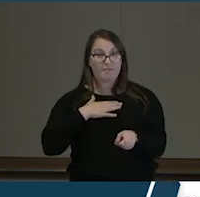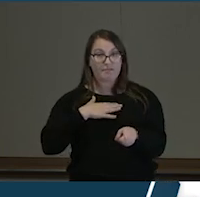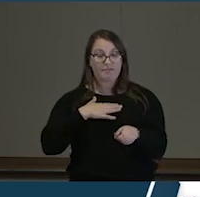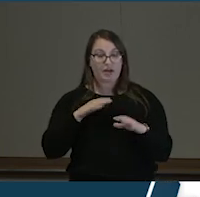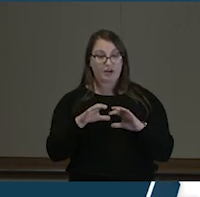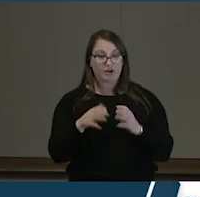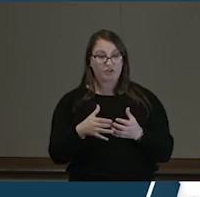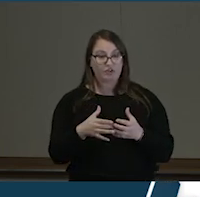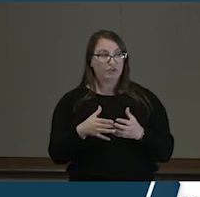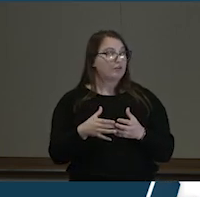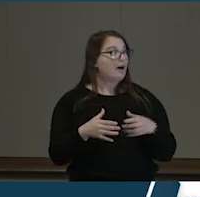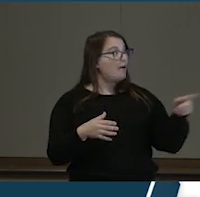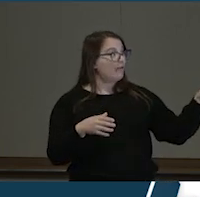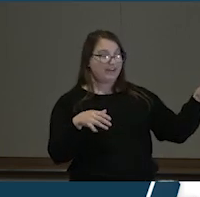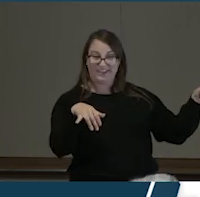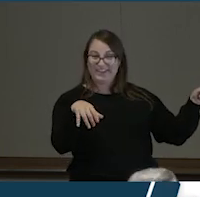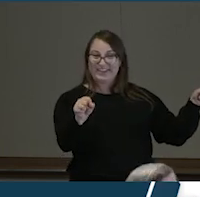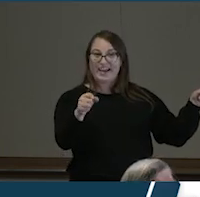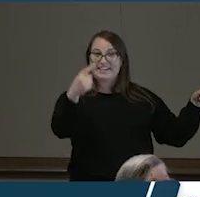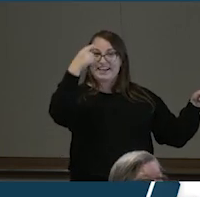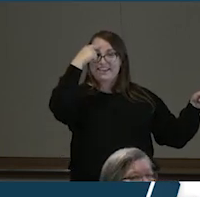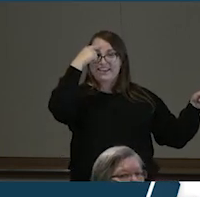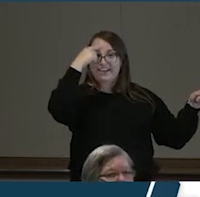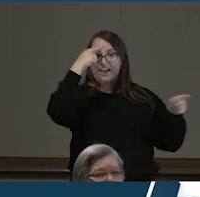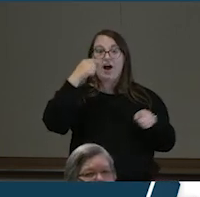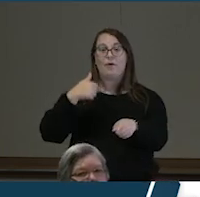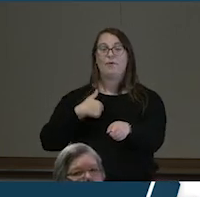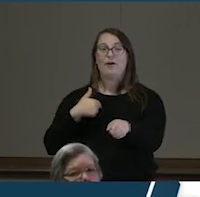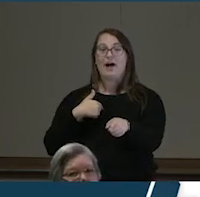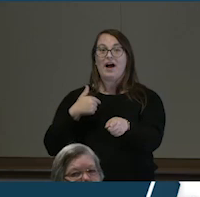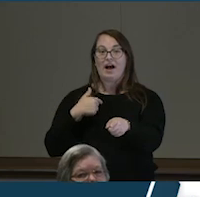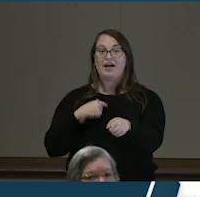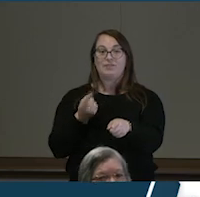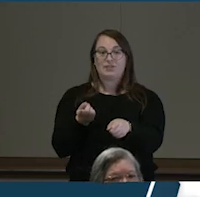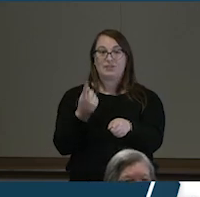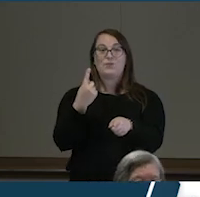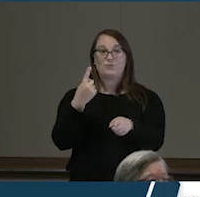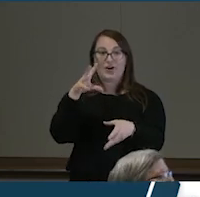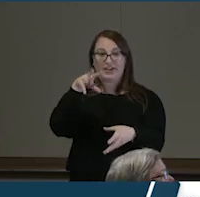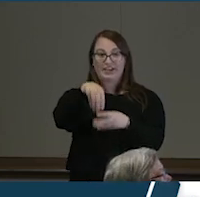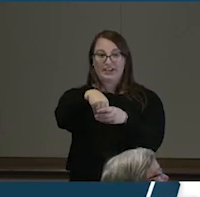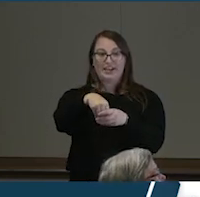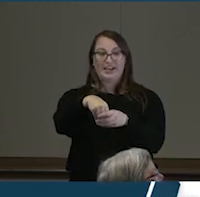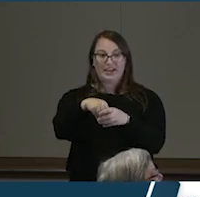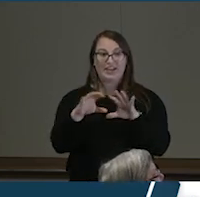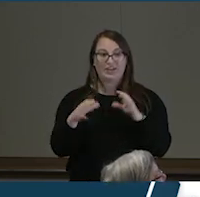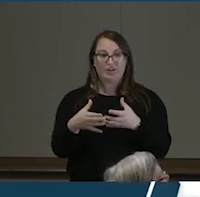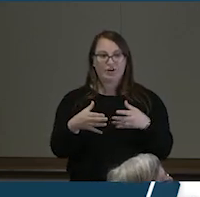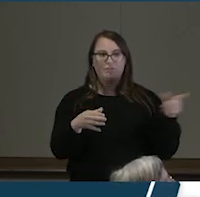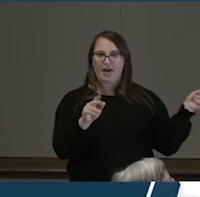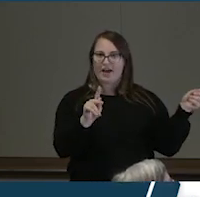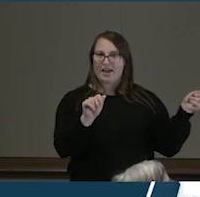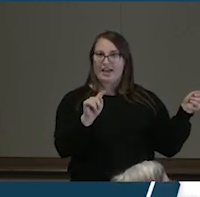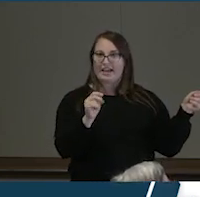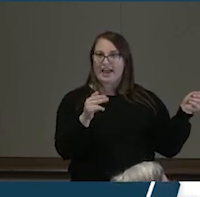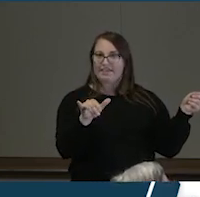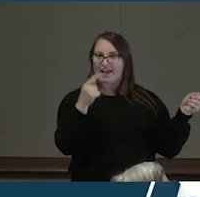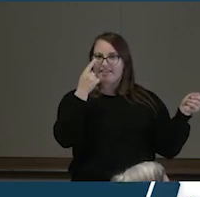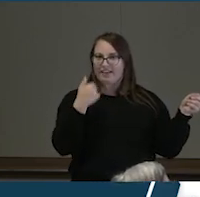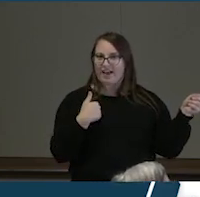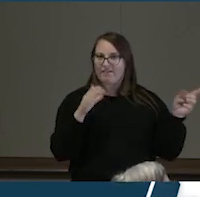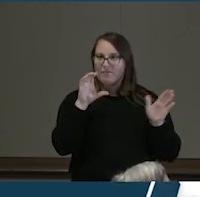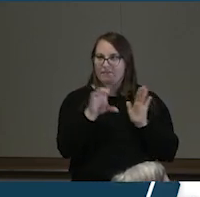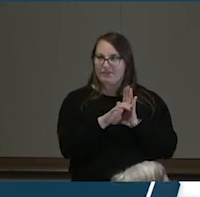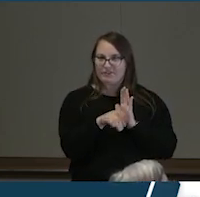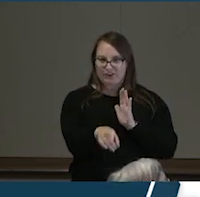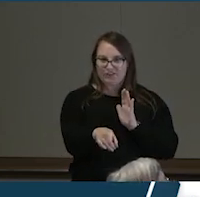groups that I was in? Oh, yes, I think so. Yeah, I Yes. was one of the groups. Kathy, I might have a picture in here of you. We're going to have to watch that. Just